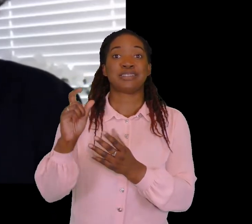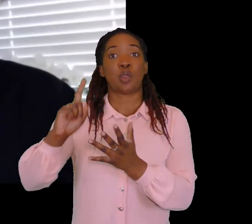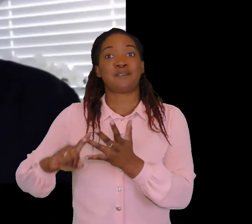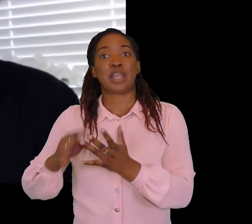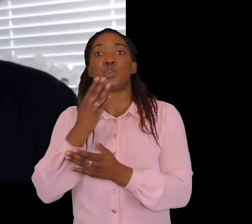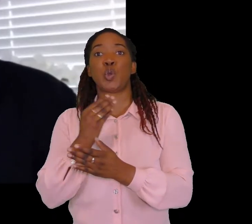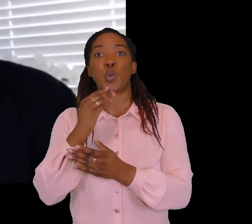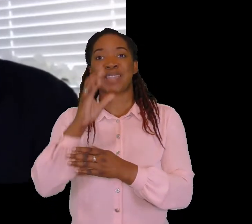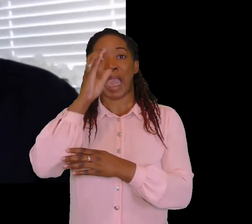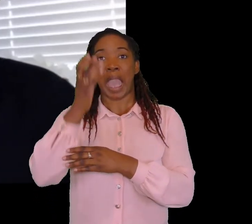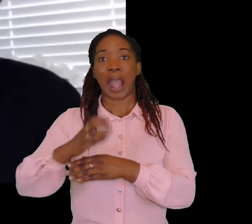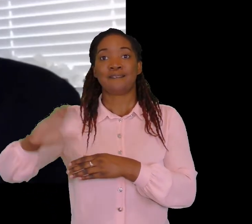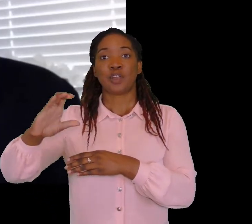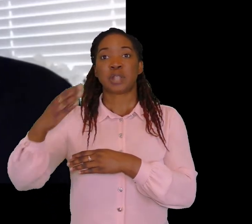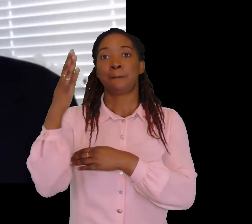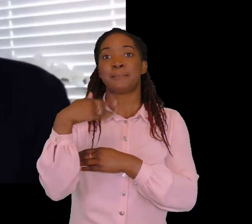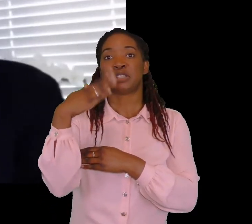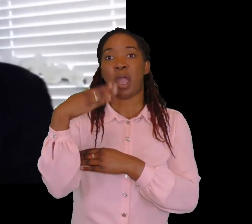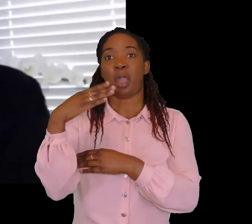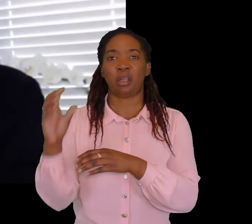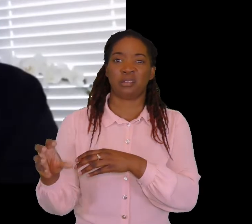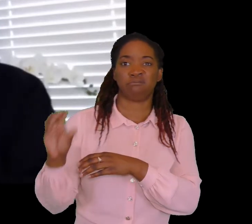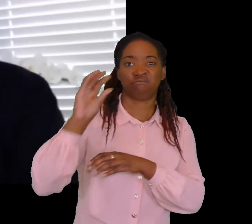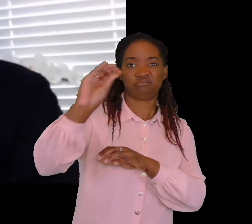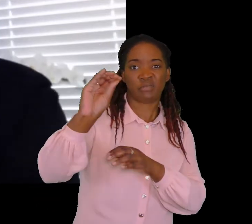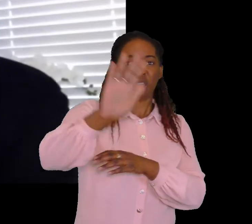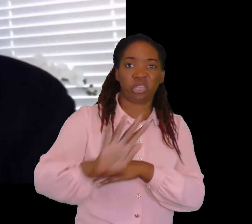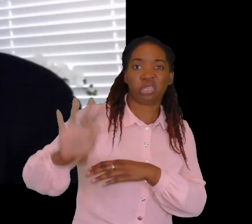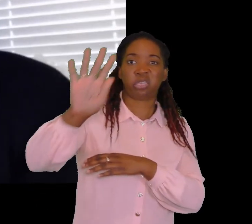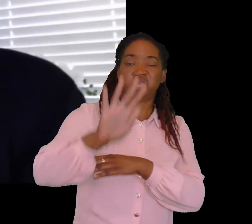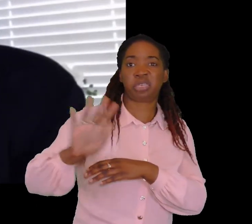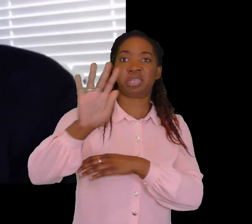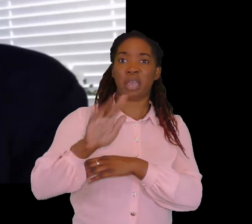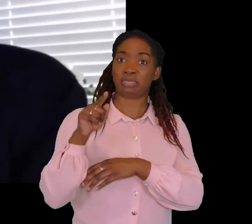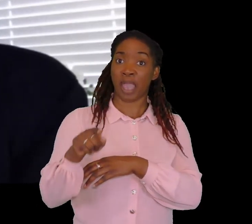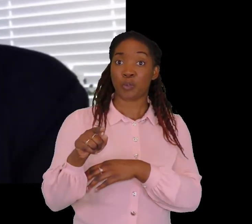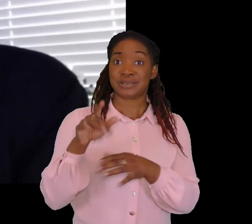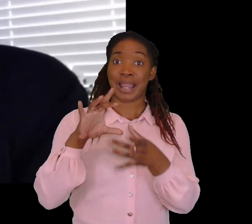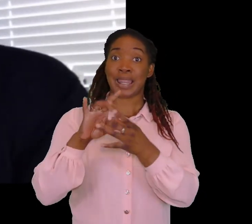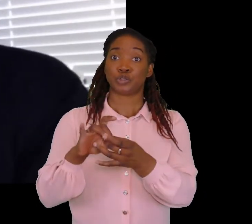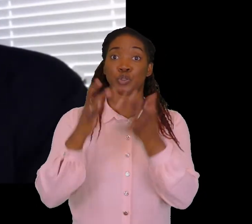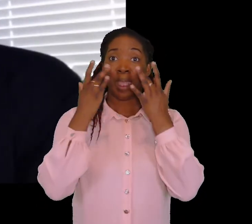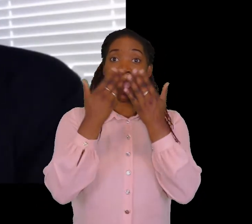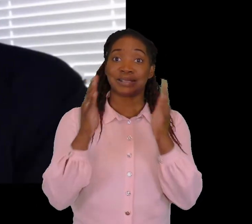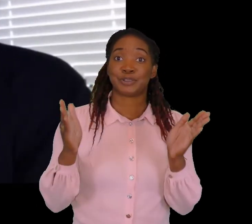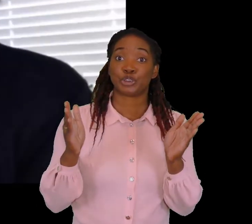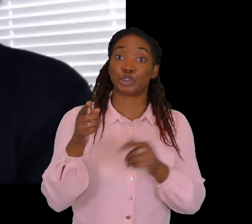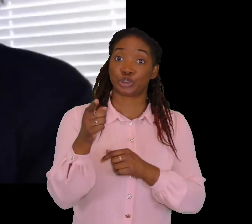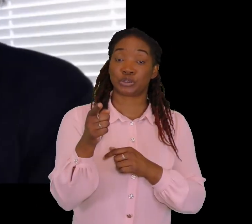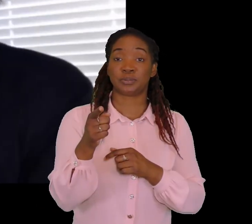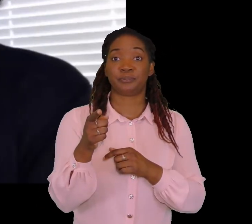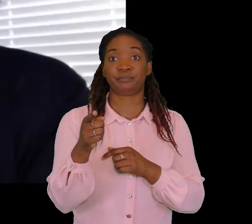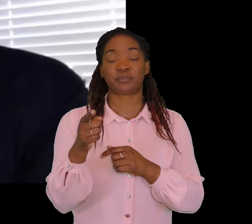dung, for instance, and pins and things like that. That was partly based on exhibitions and ideas which were